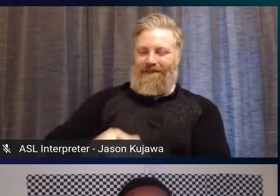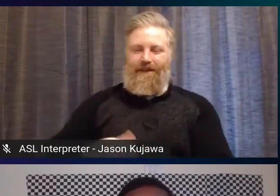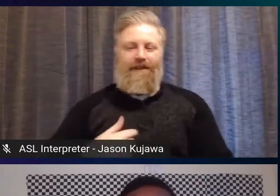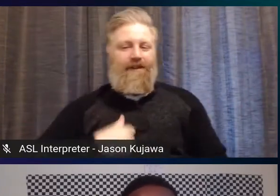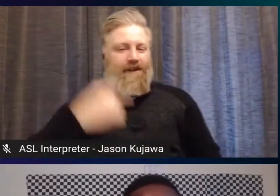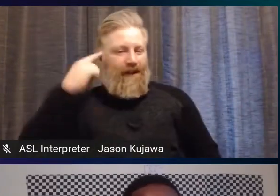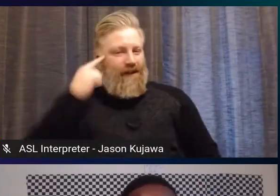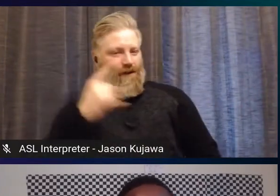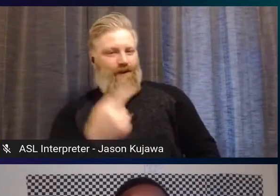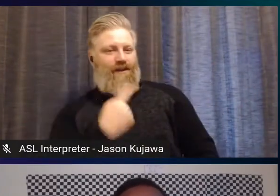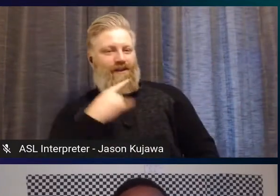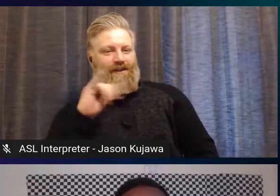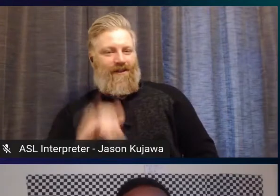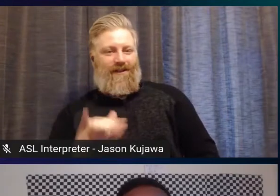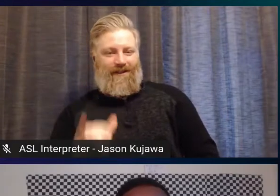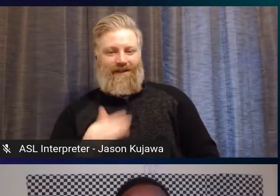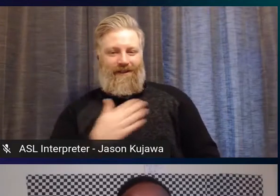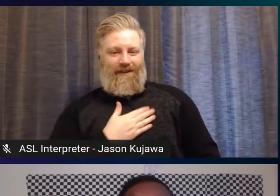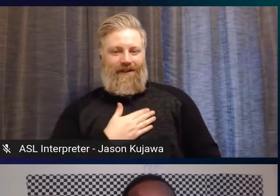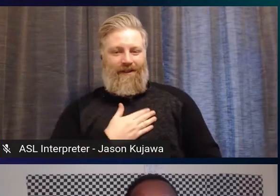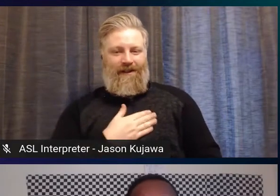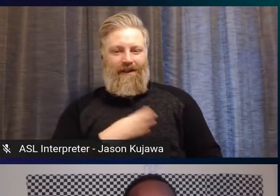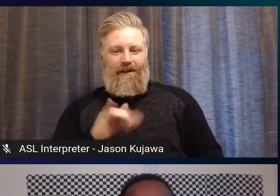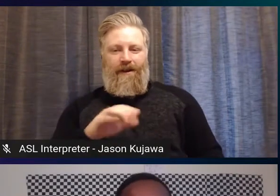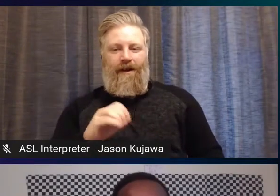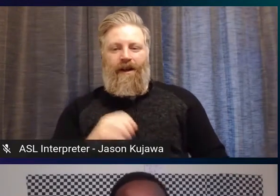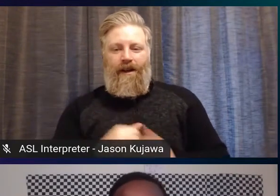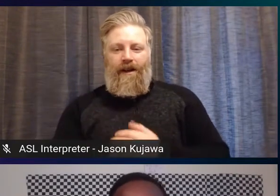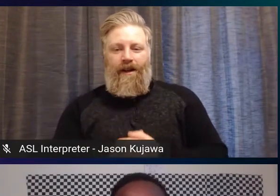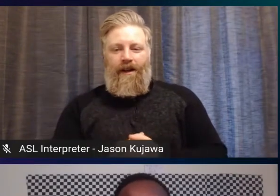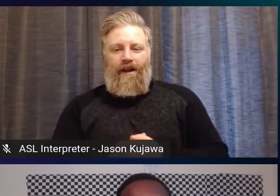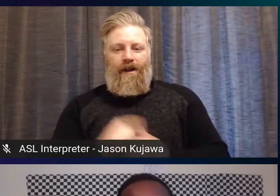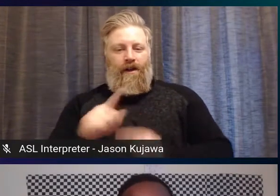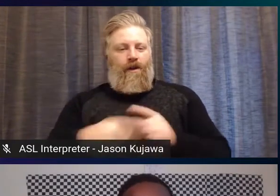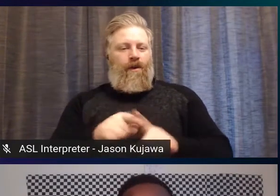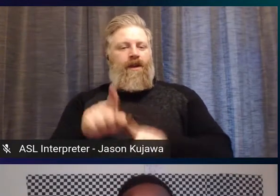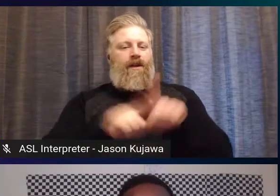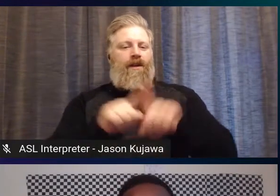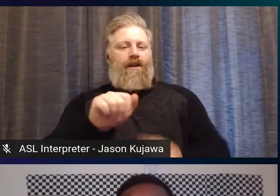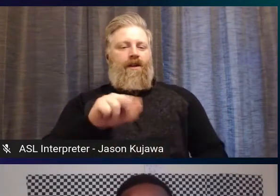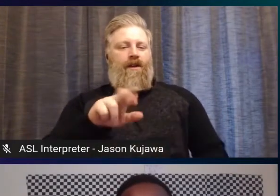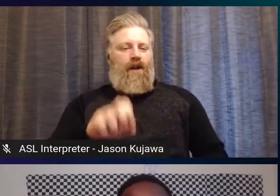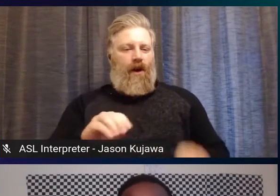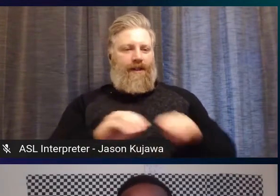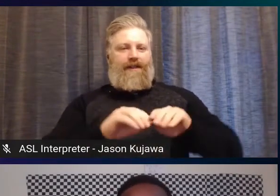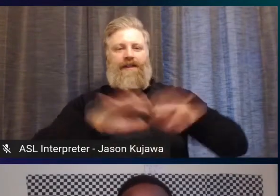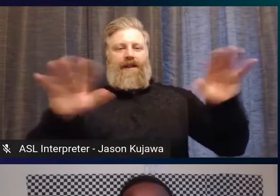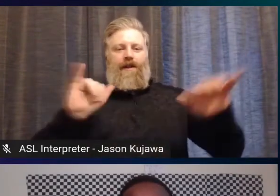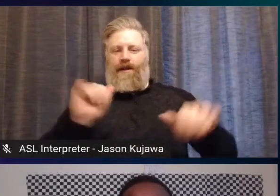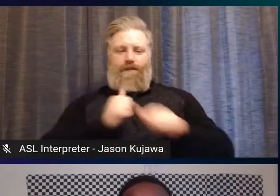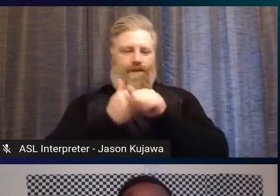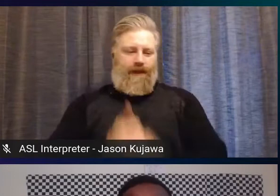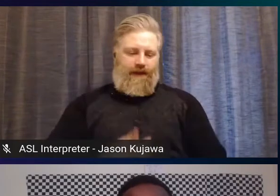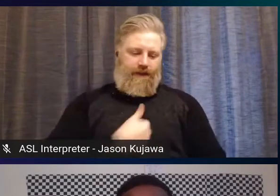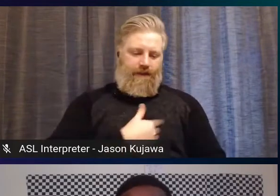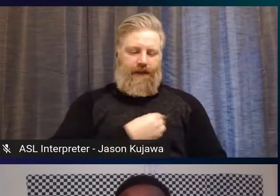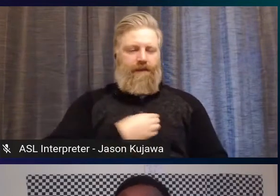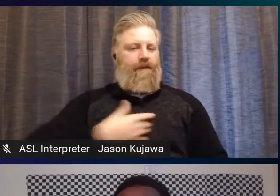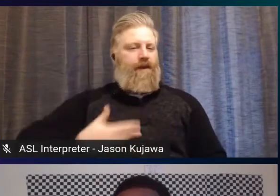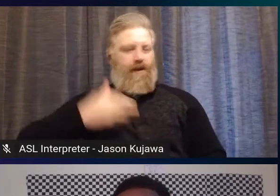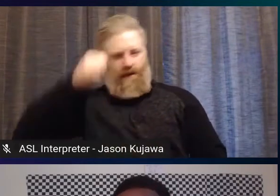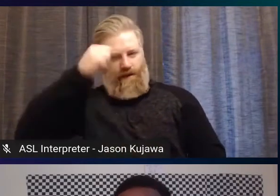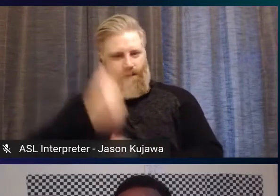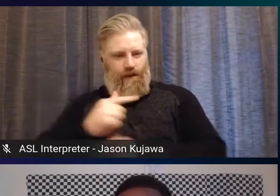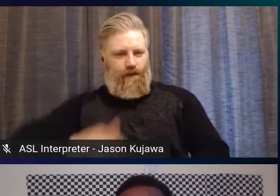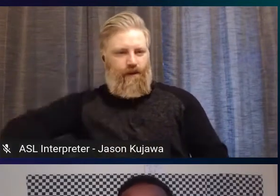said, because it is just my bio you read. So the When Stars Are Scattered is solely based on me and my younger brother growing up